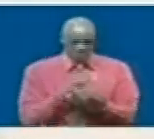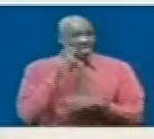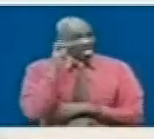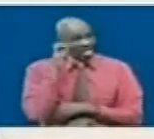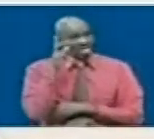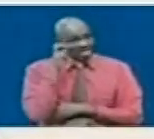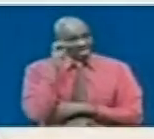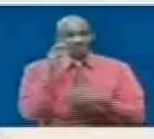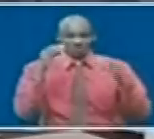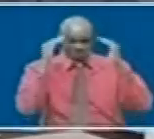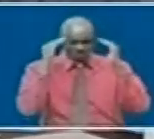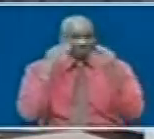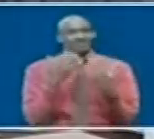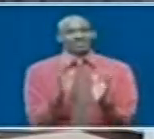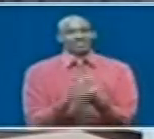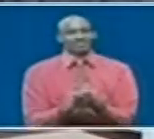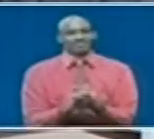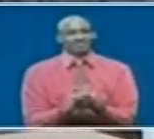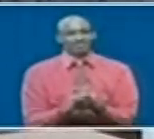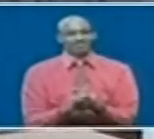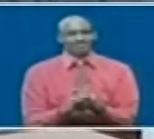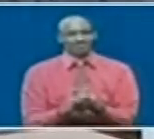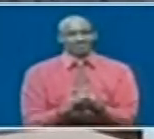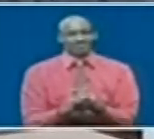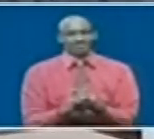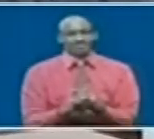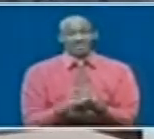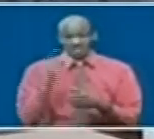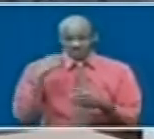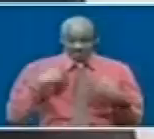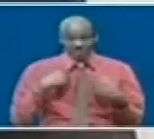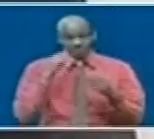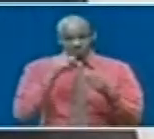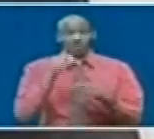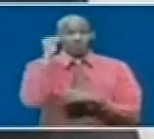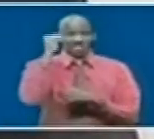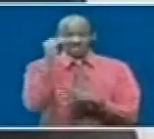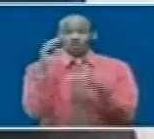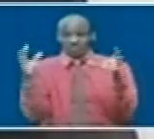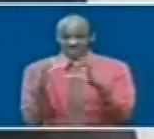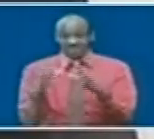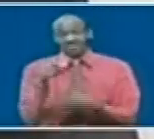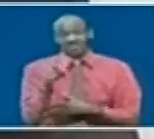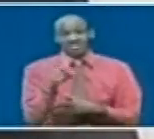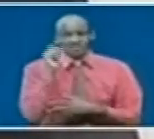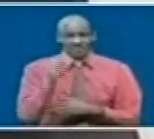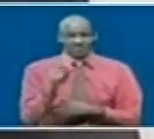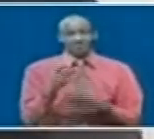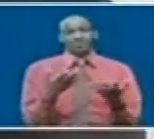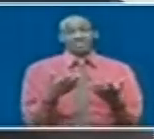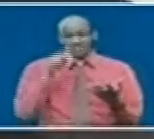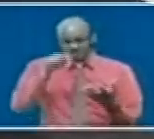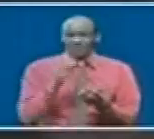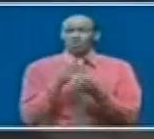the election courts. The prevalence of political parties being vehicles